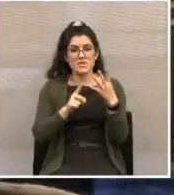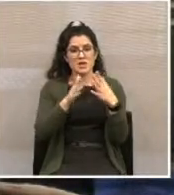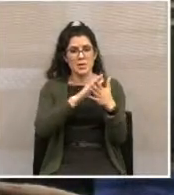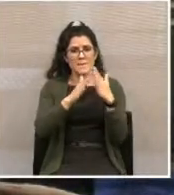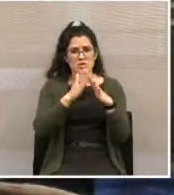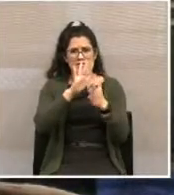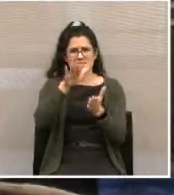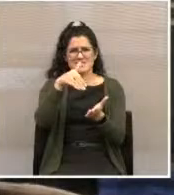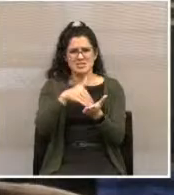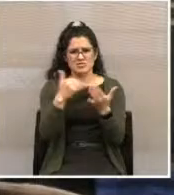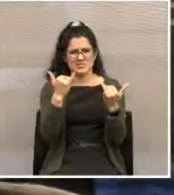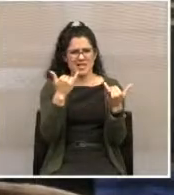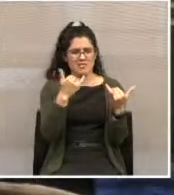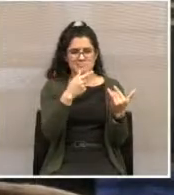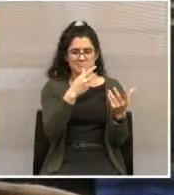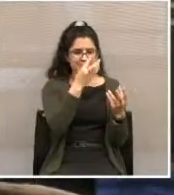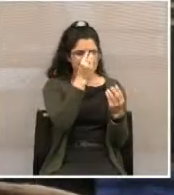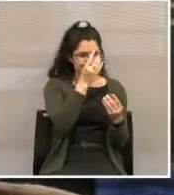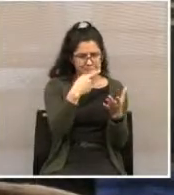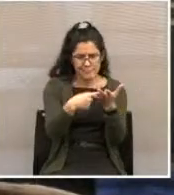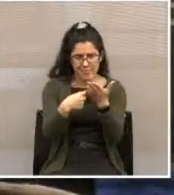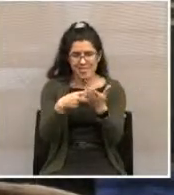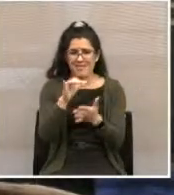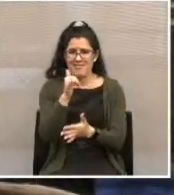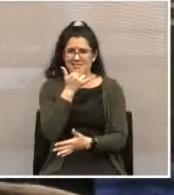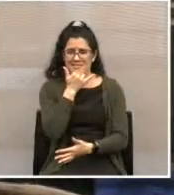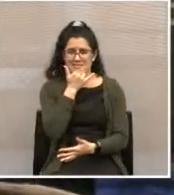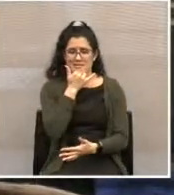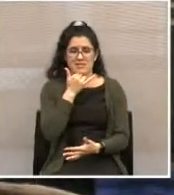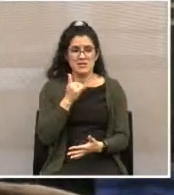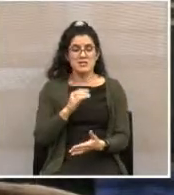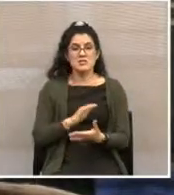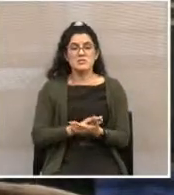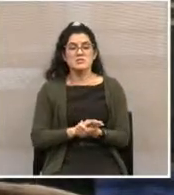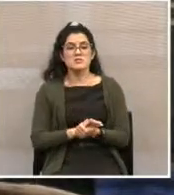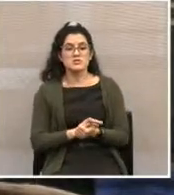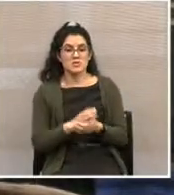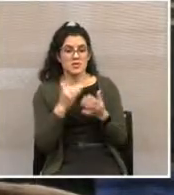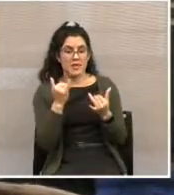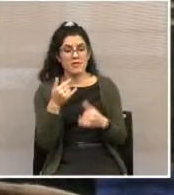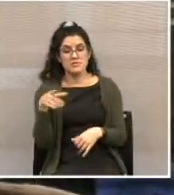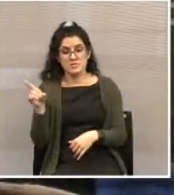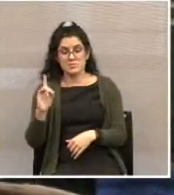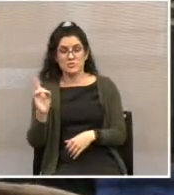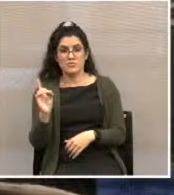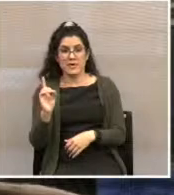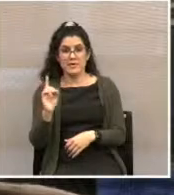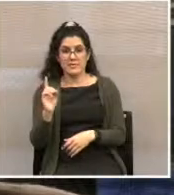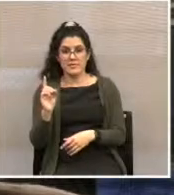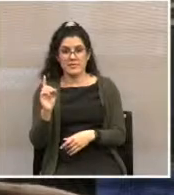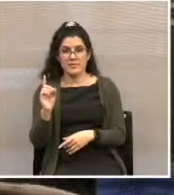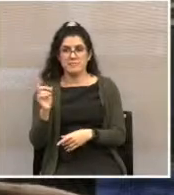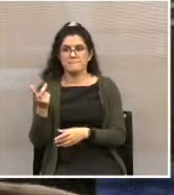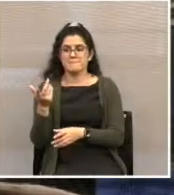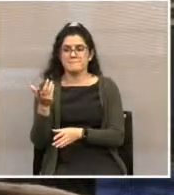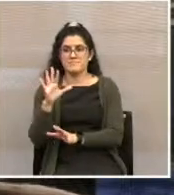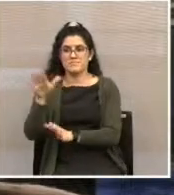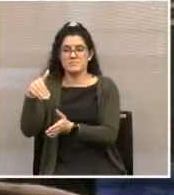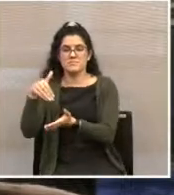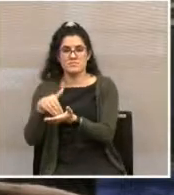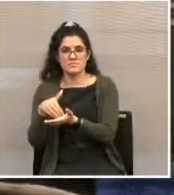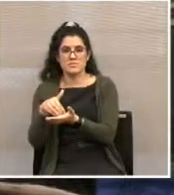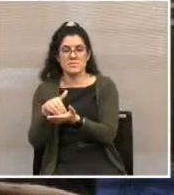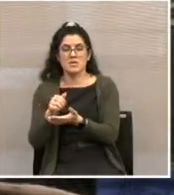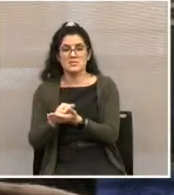centers. As you can understand, the main goal of this effort is to undermine our democratic institutions and the ideals of freedom and justice that